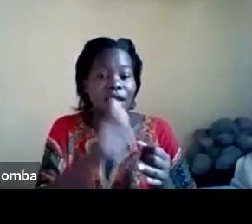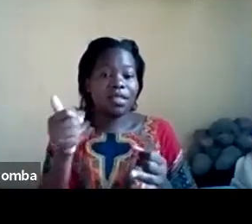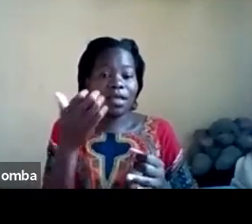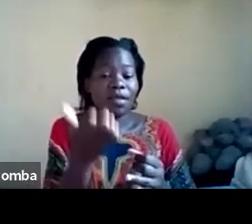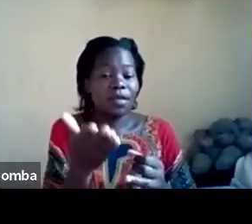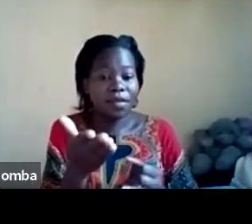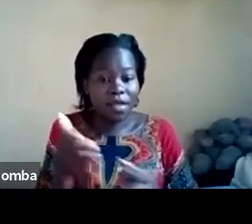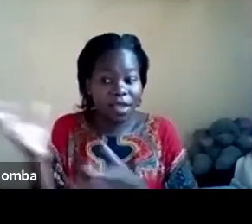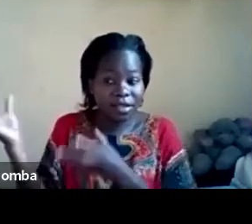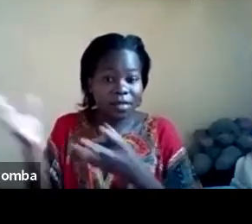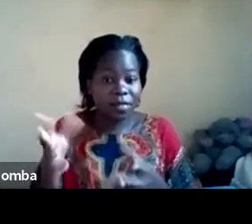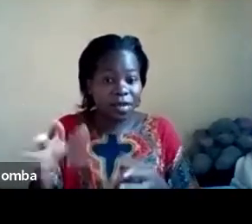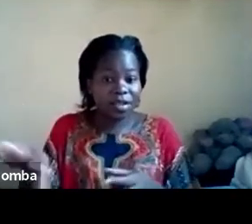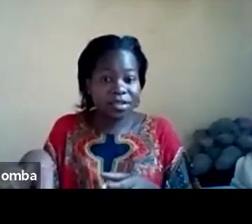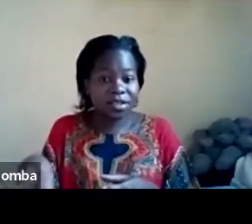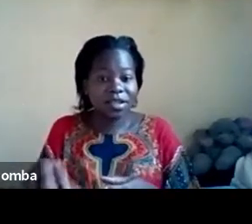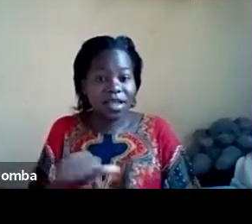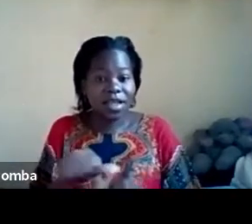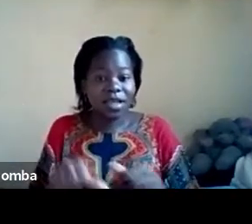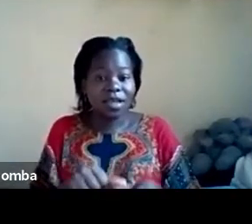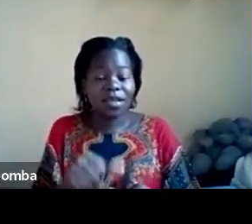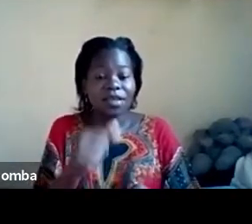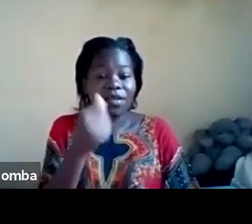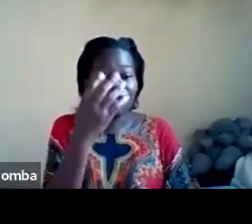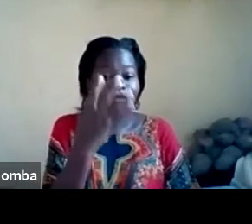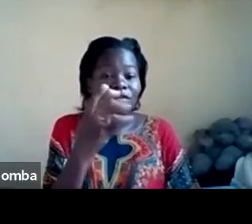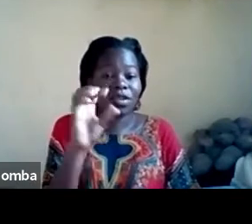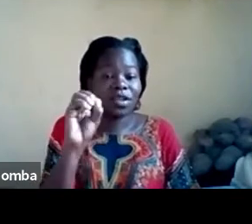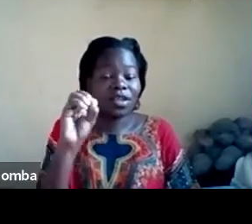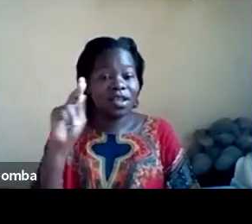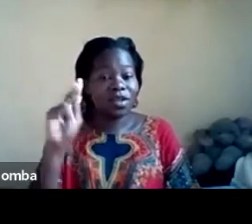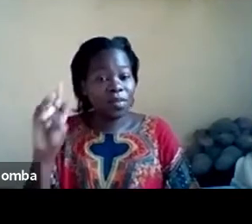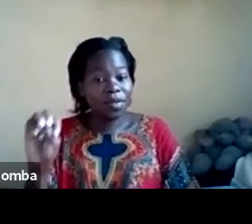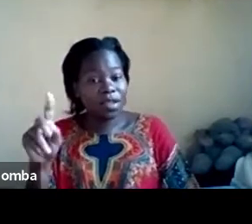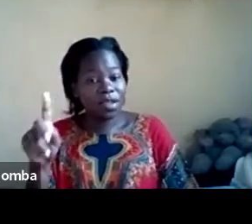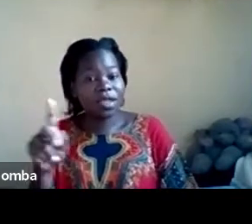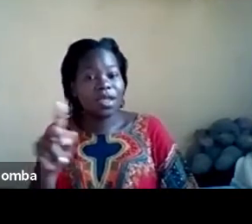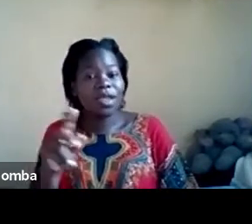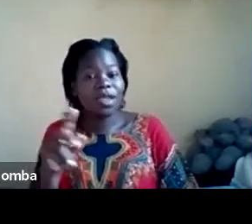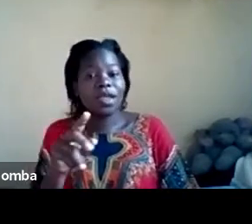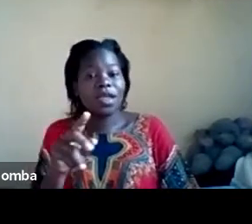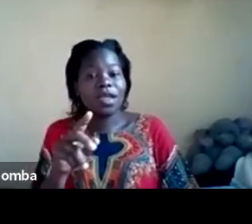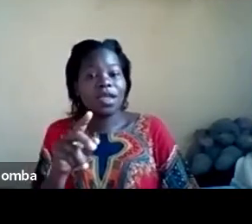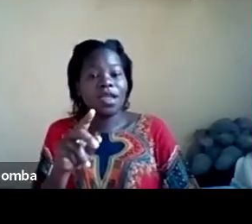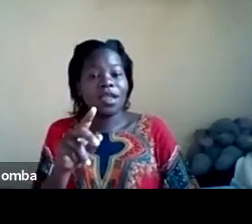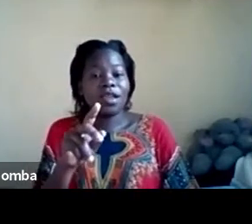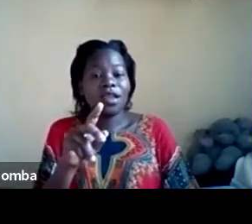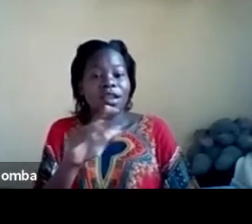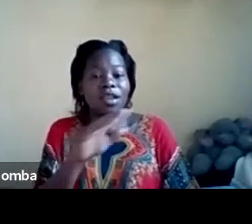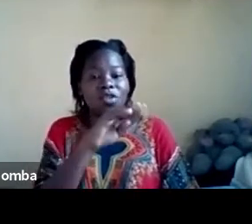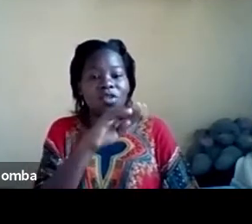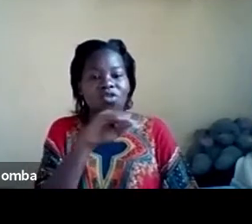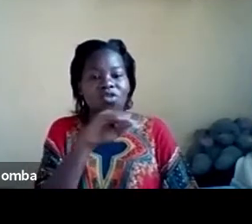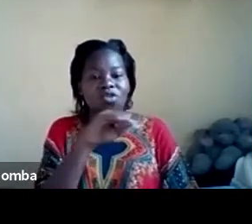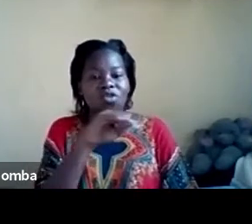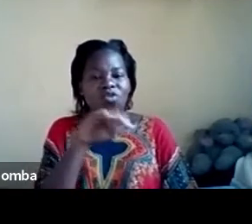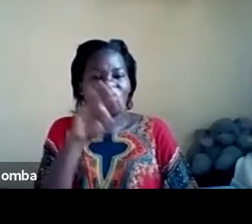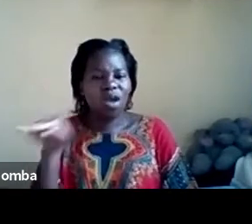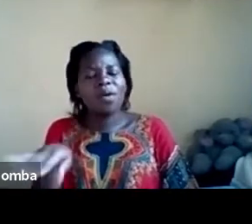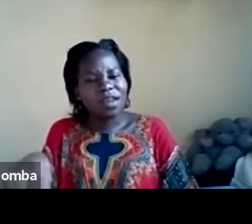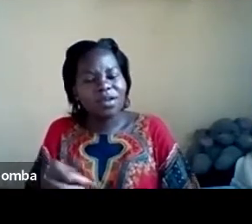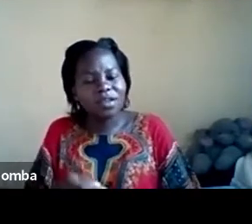supply over 40 kilometers in Intungamo town, which supplies. And guess what, ladies